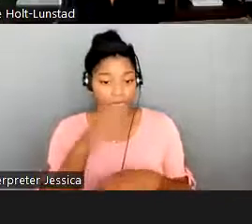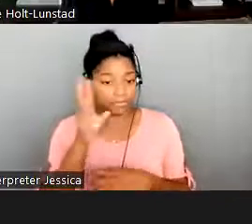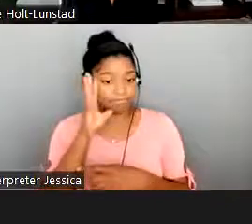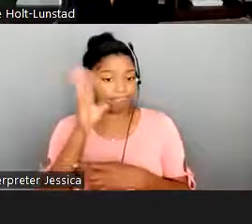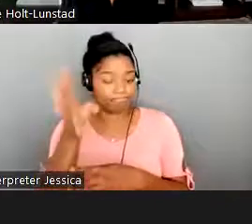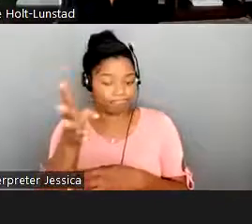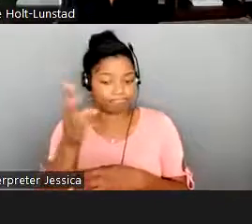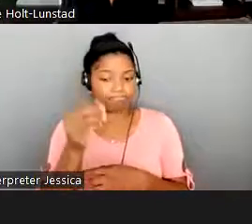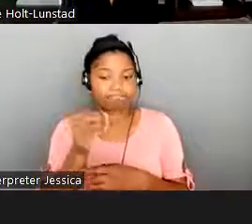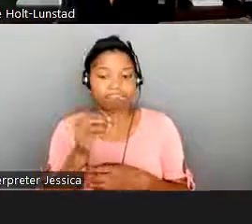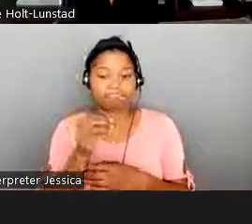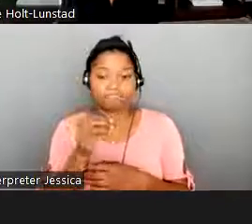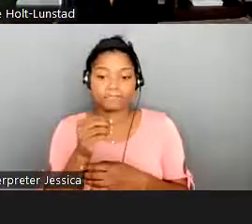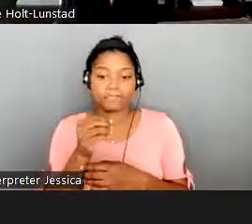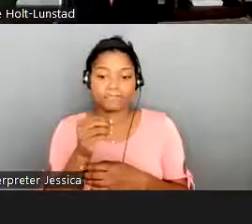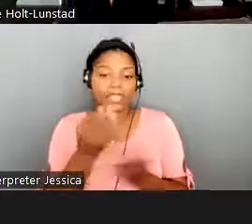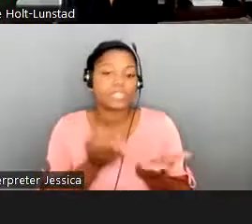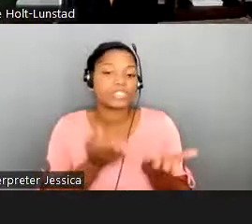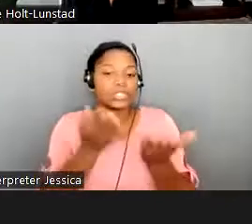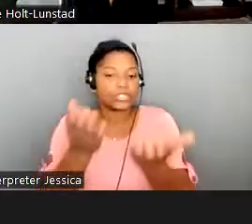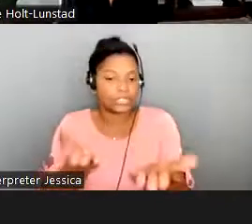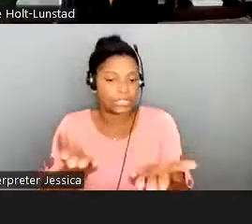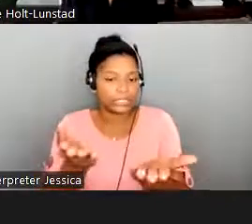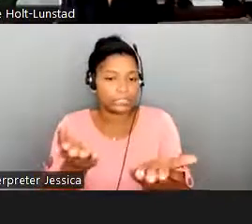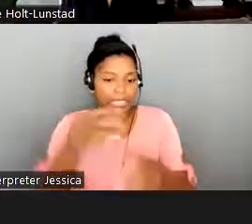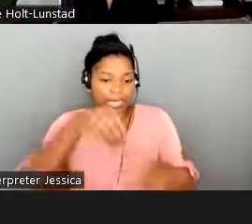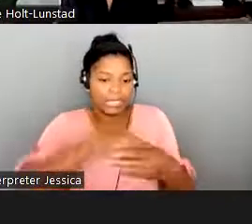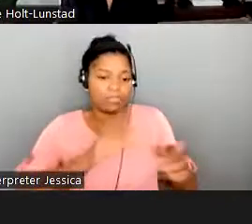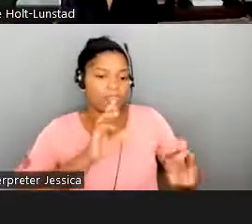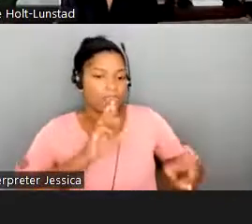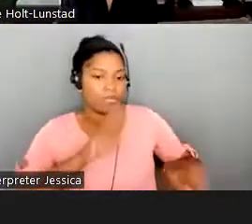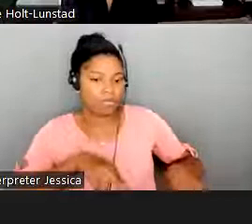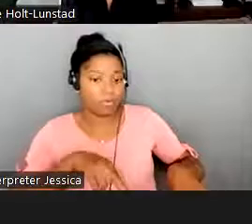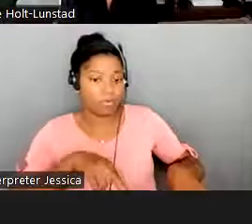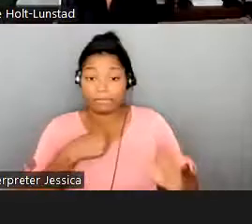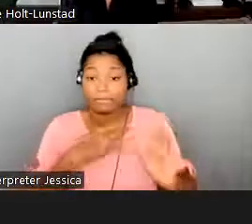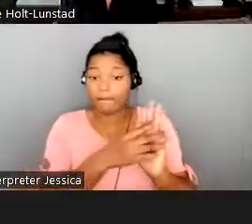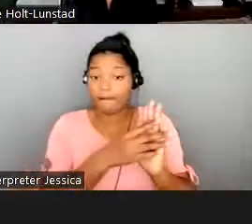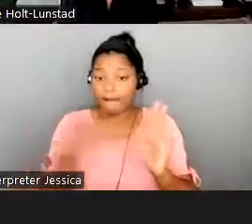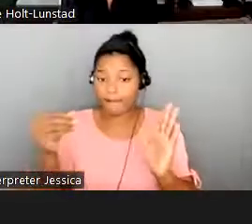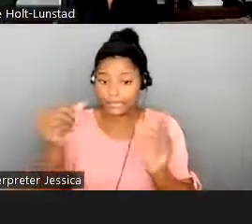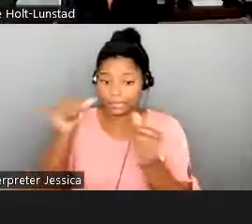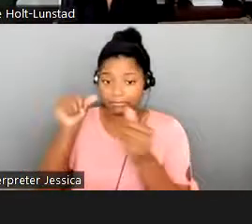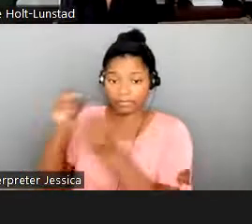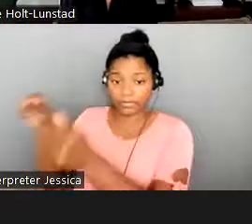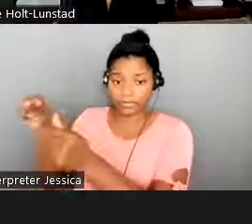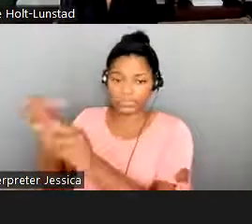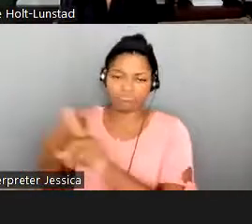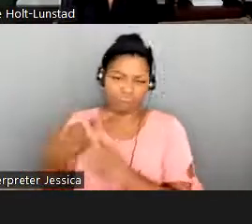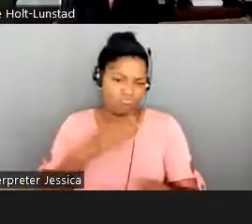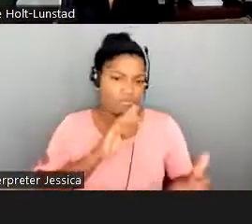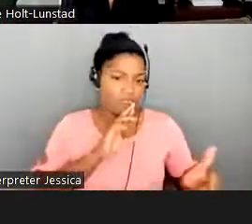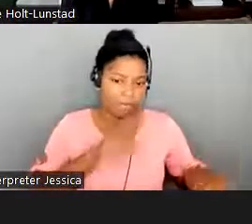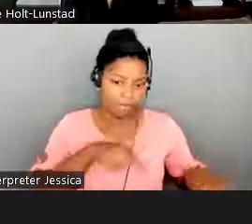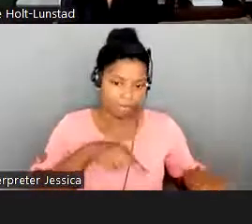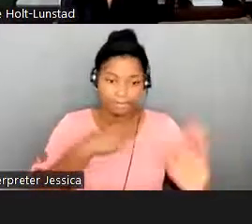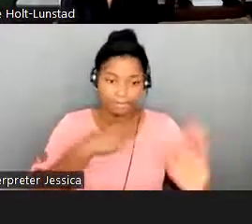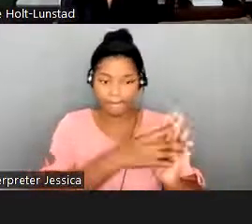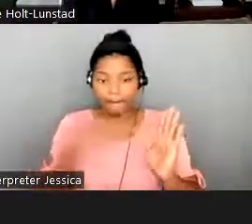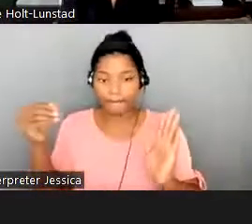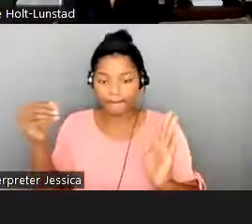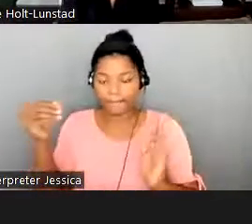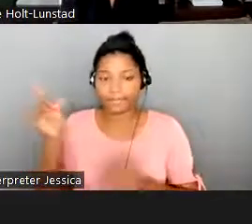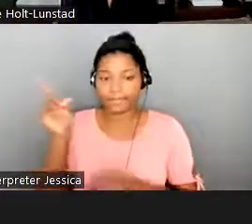National Academy of Science in that consensus report. And I actually copied and pasted this right from the report. So